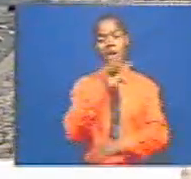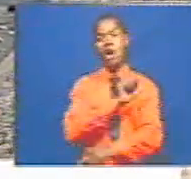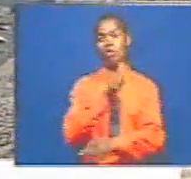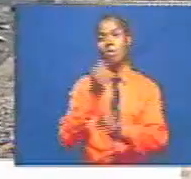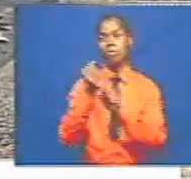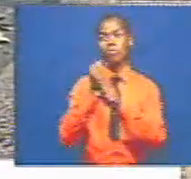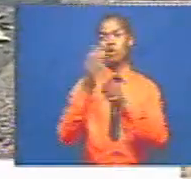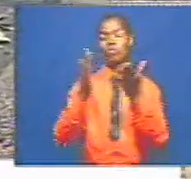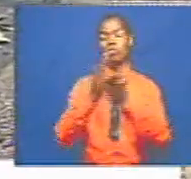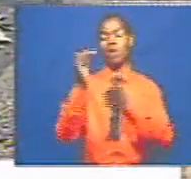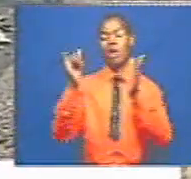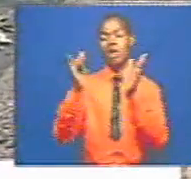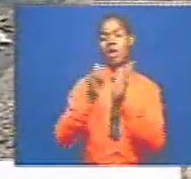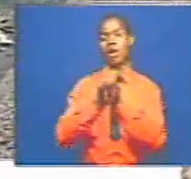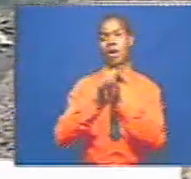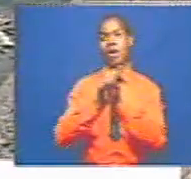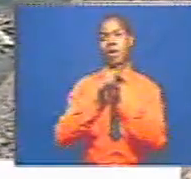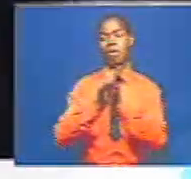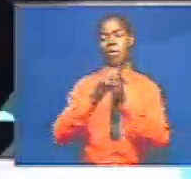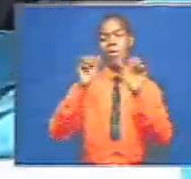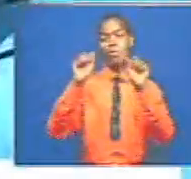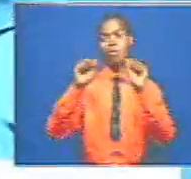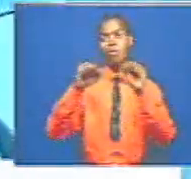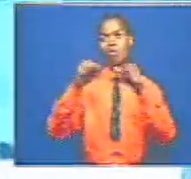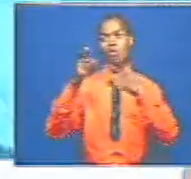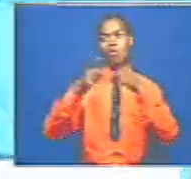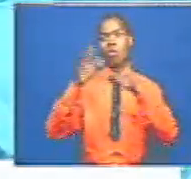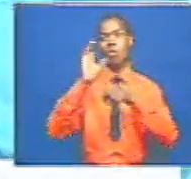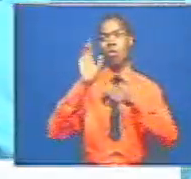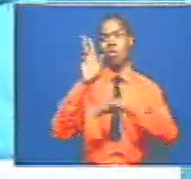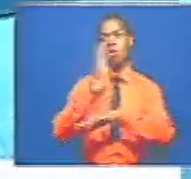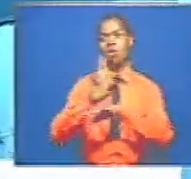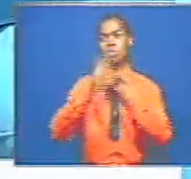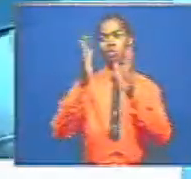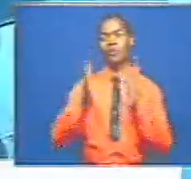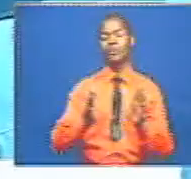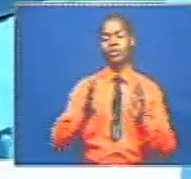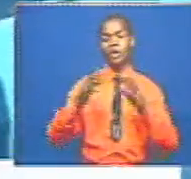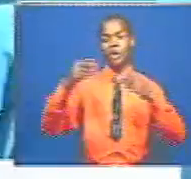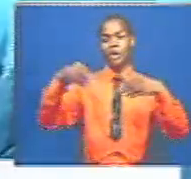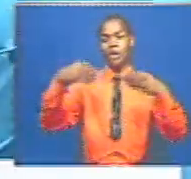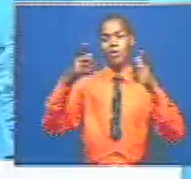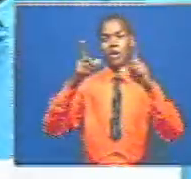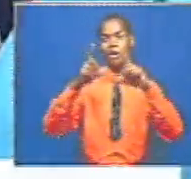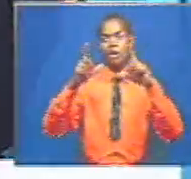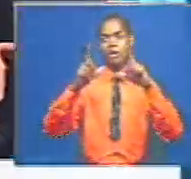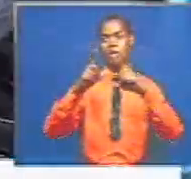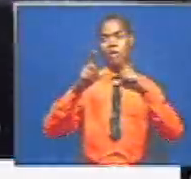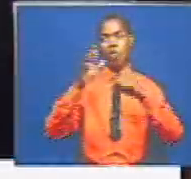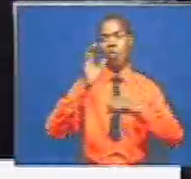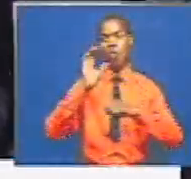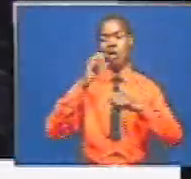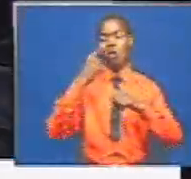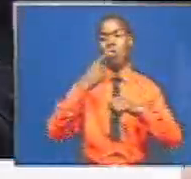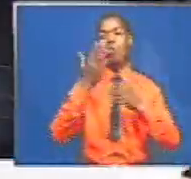regulate those water users. We give permits and licenses to water abstractors, those who